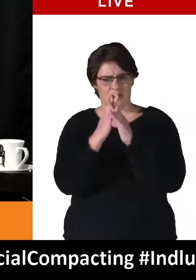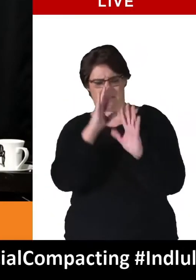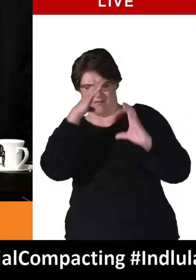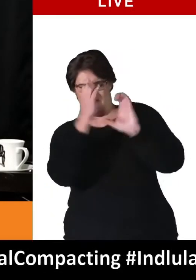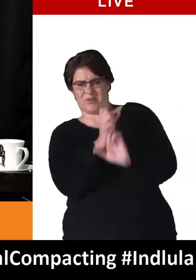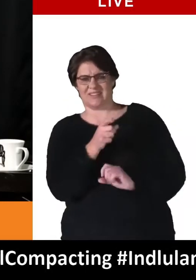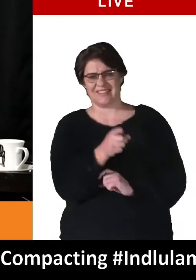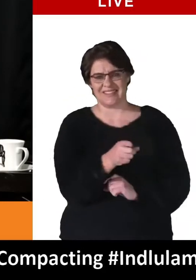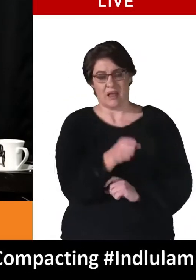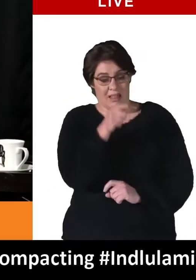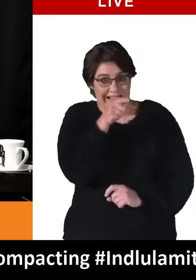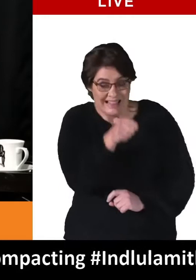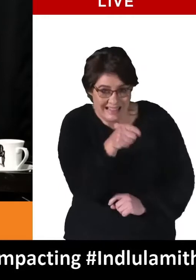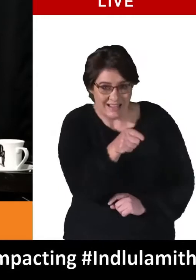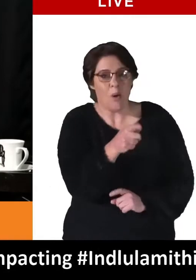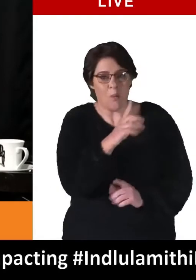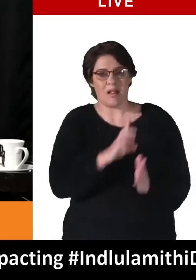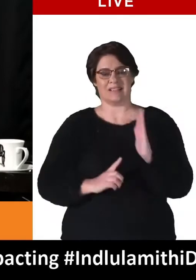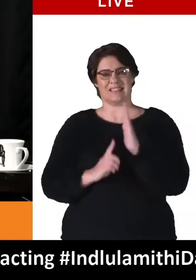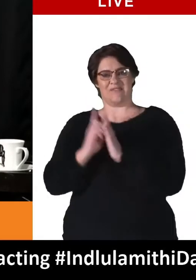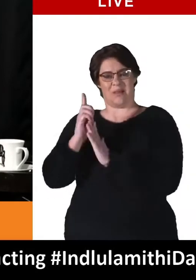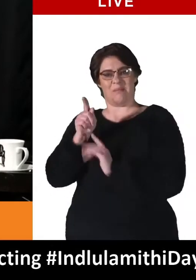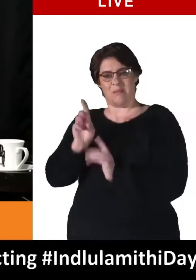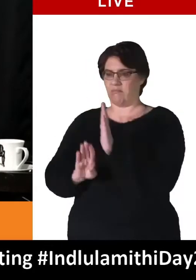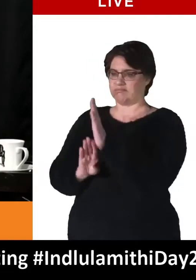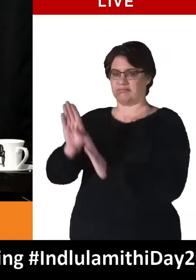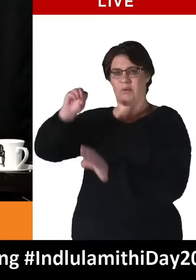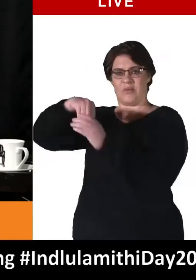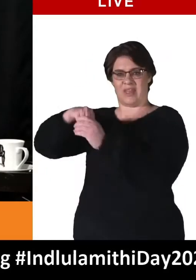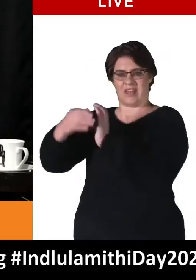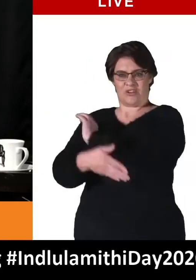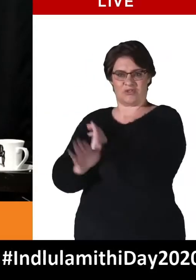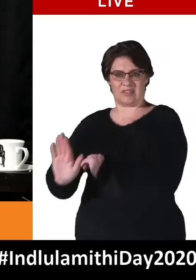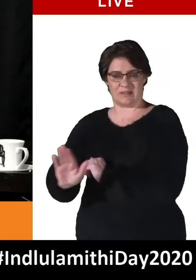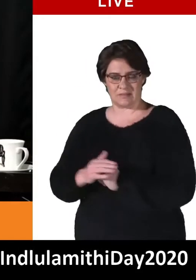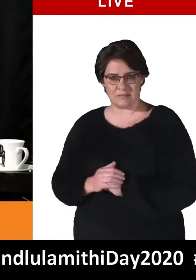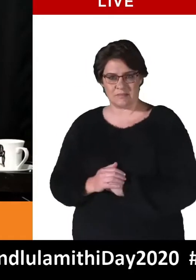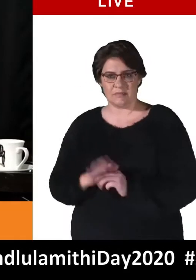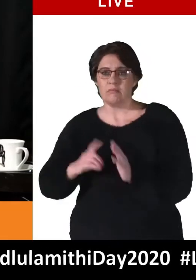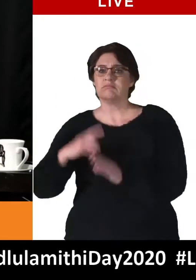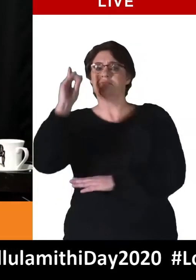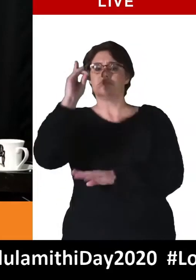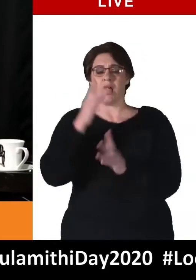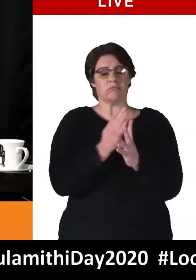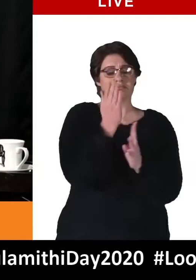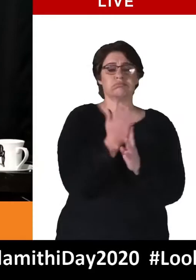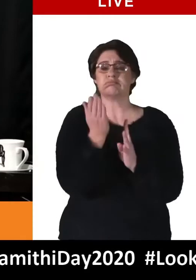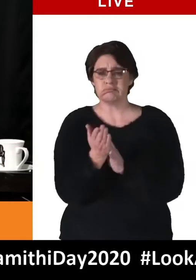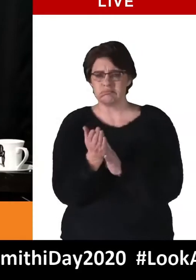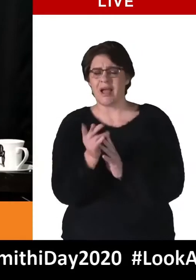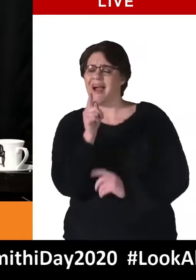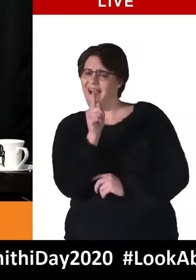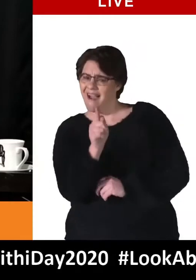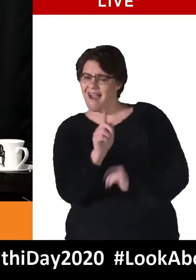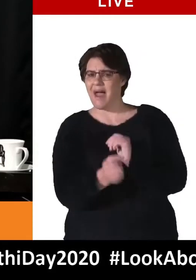a means to development and progress. The Indlulamithi Scenarios are